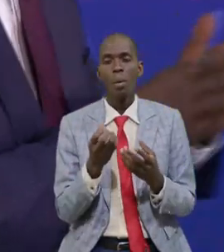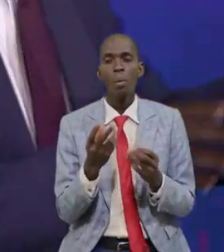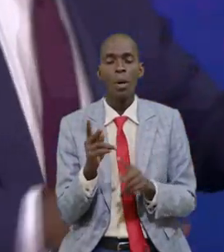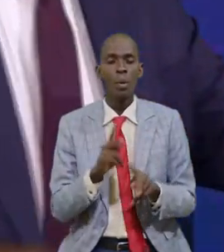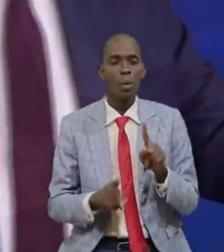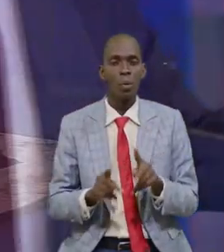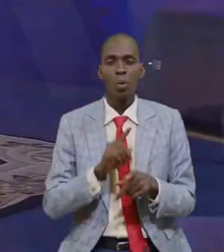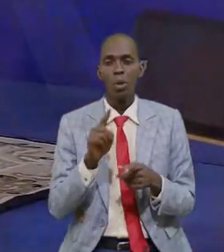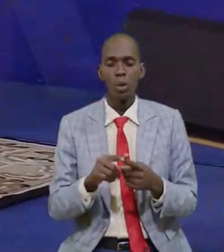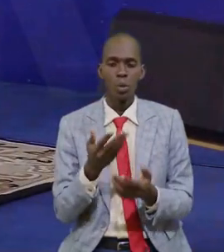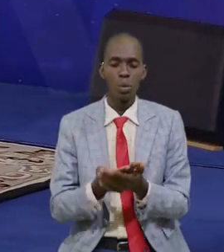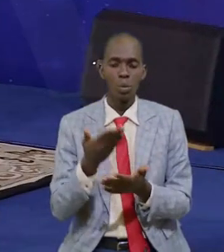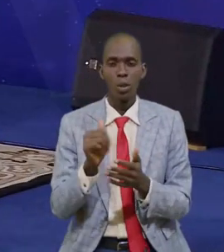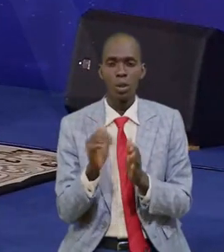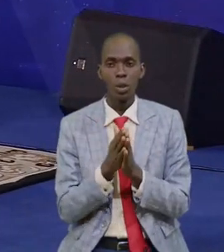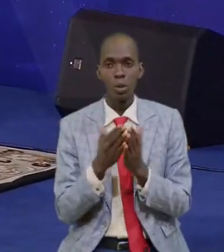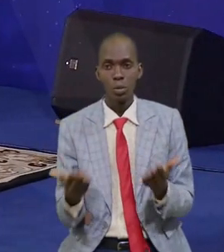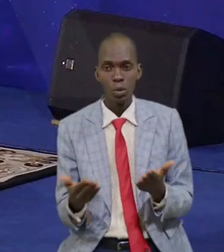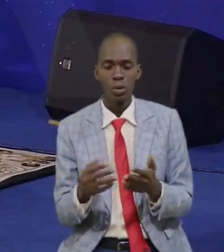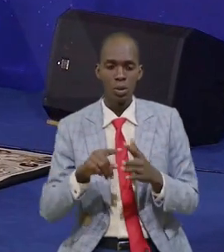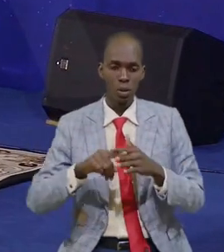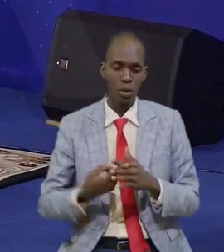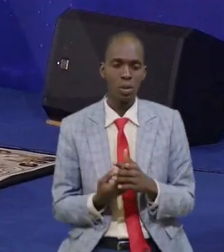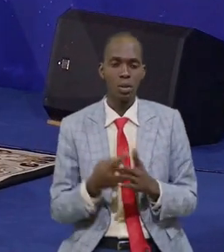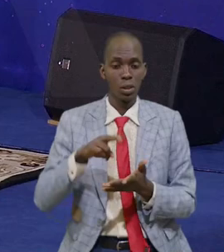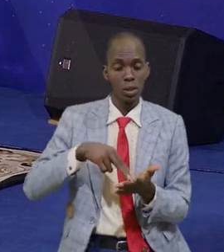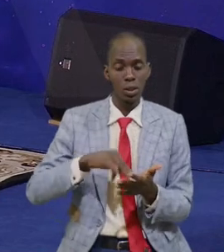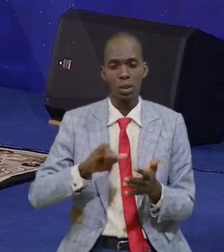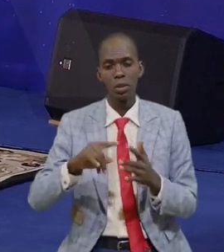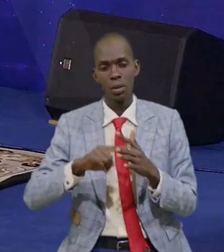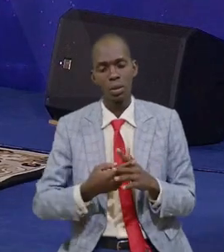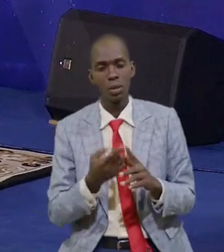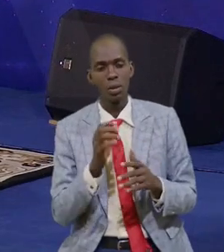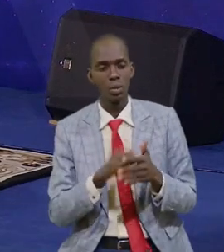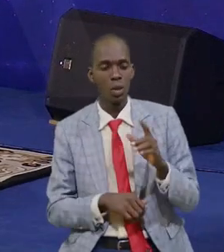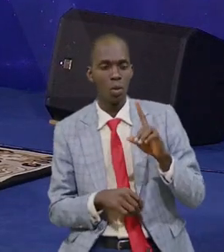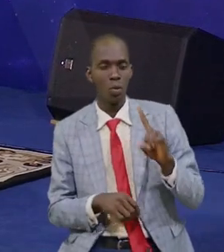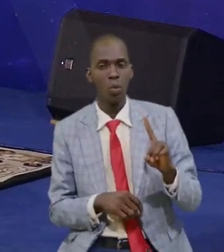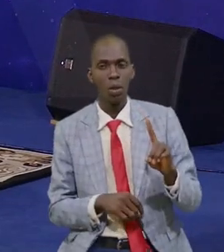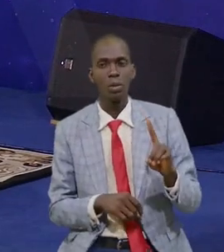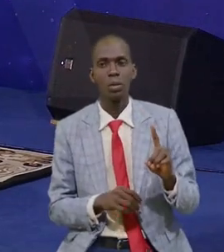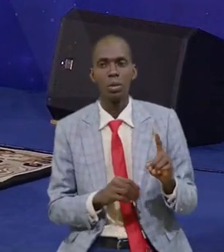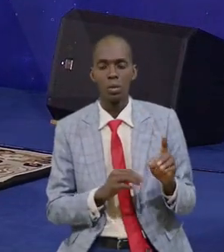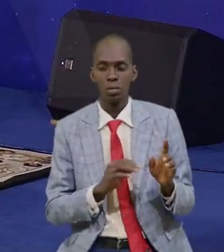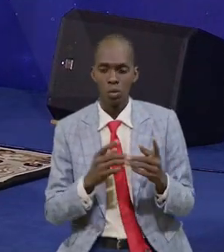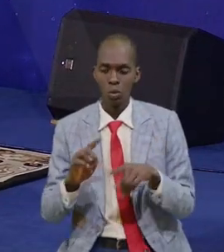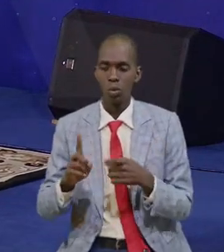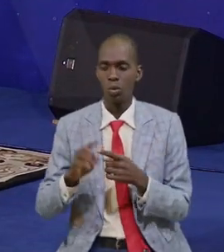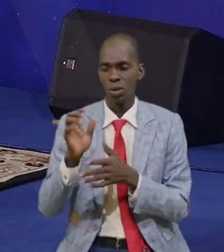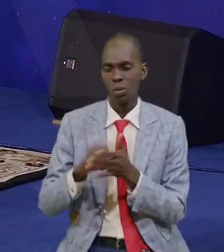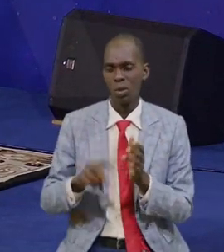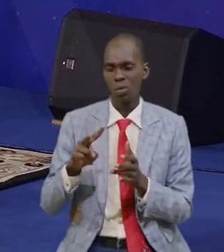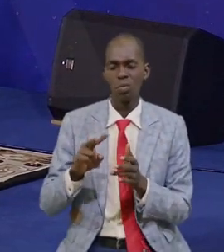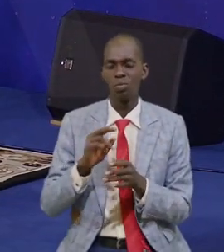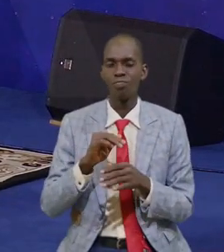have bought, you start from chapter 1. If you get to the middle of that chapter 2, you have tried. They don't go to